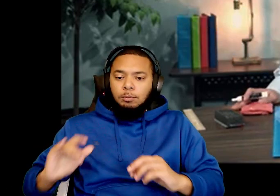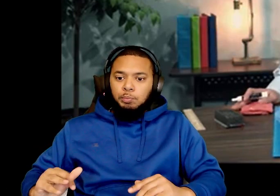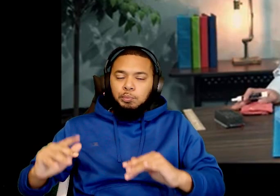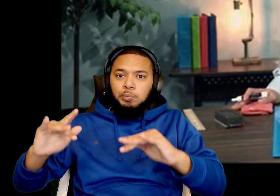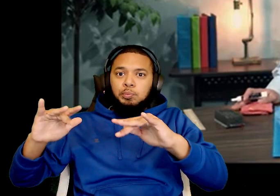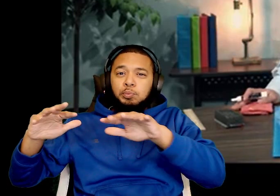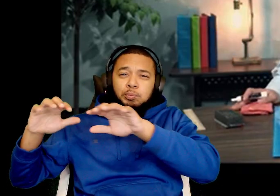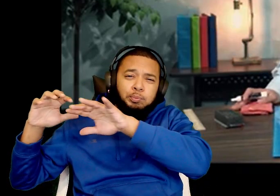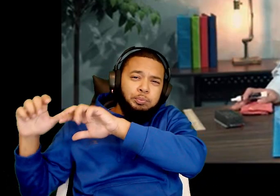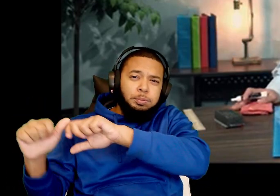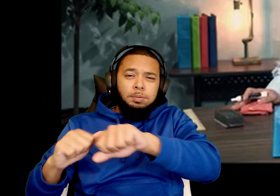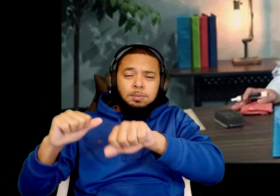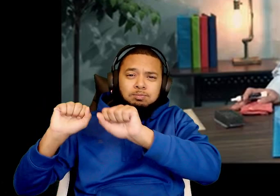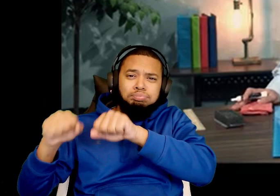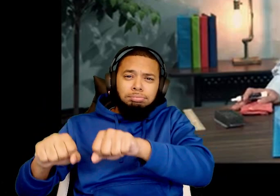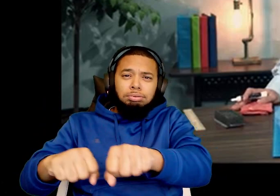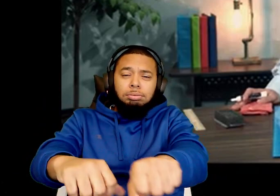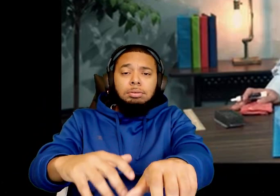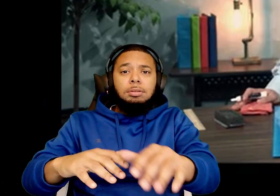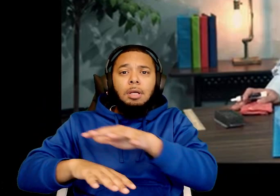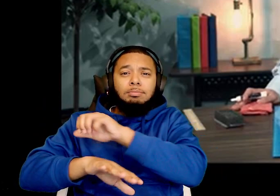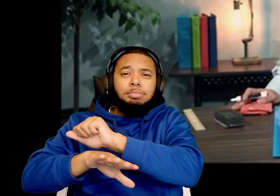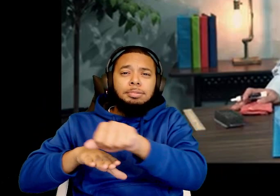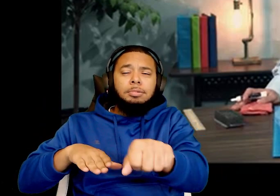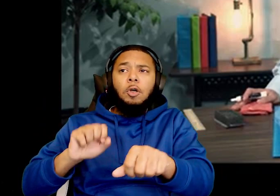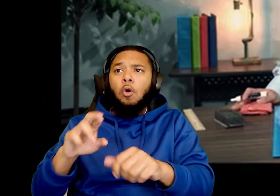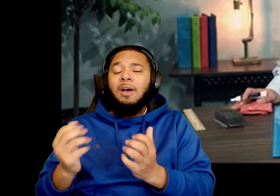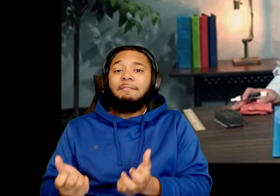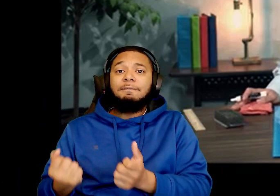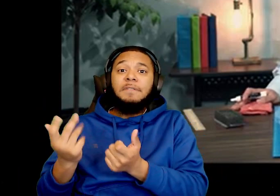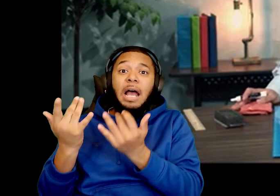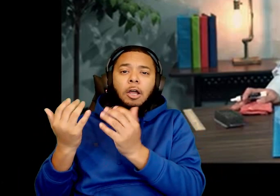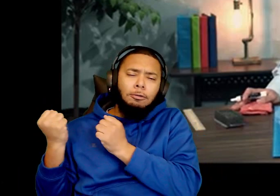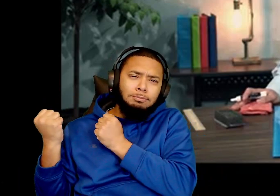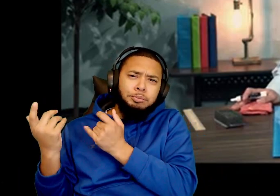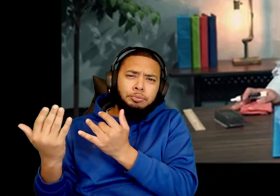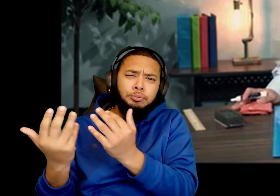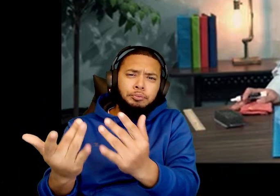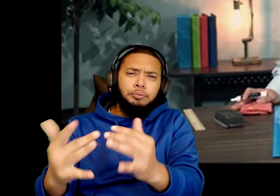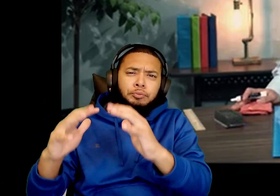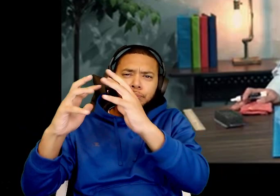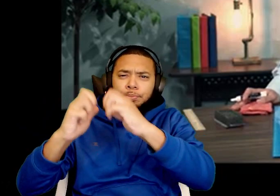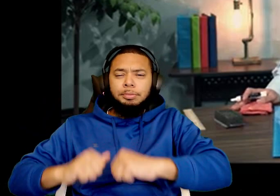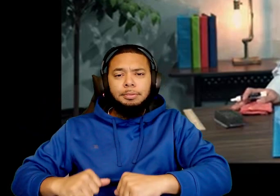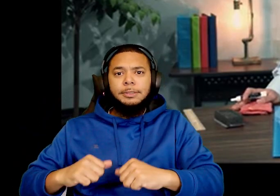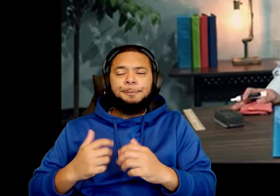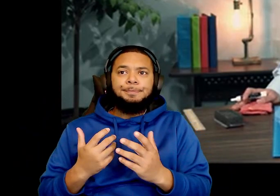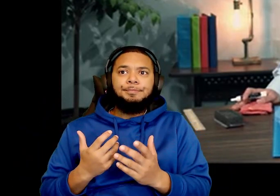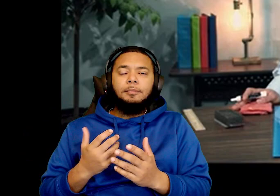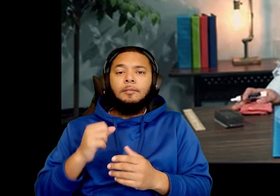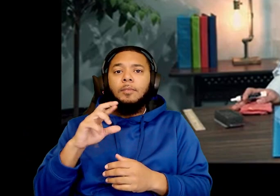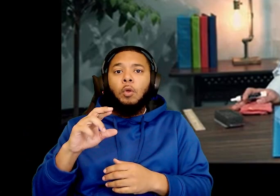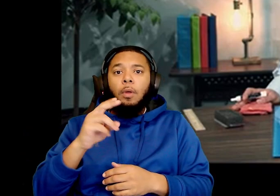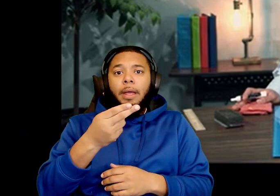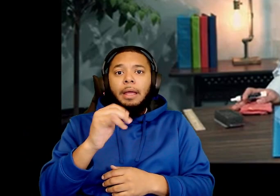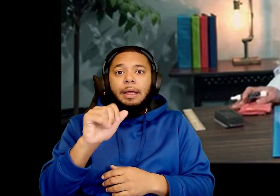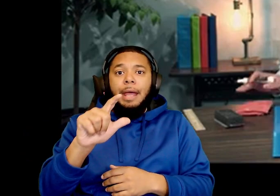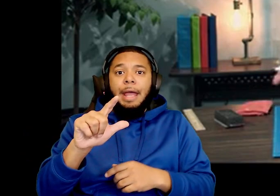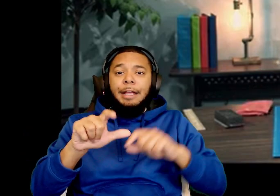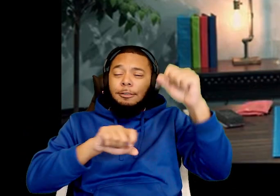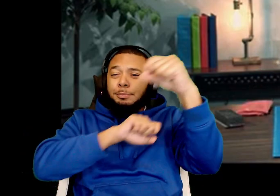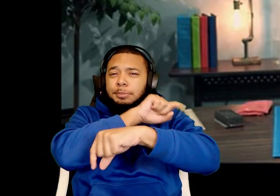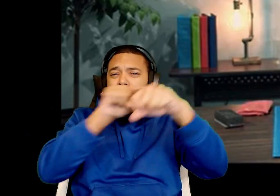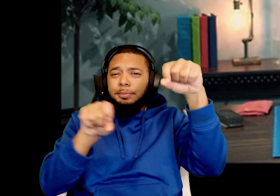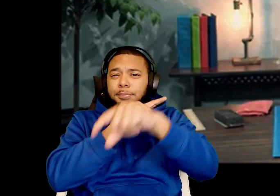everything away, or a fire comes in and ravages your place, or there's a big hailstorm and it damages